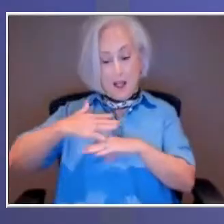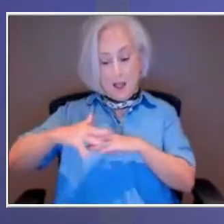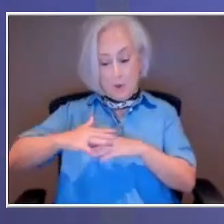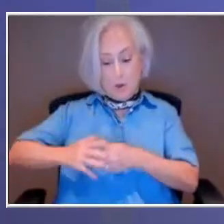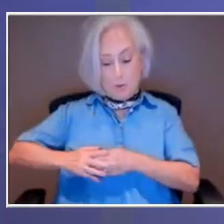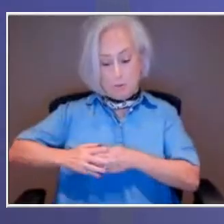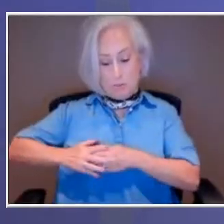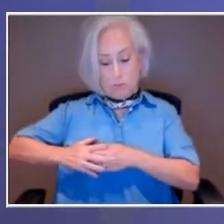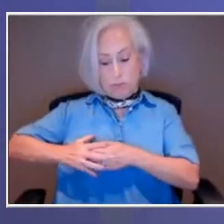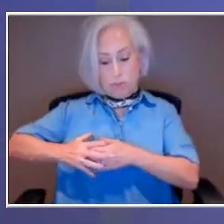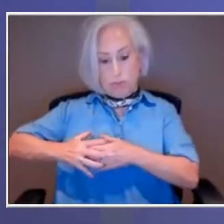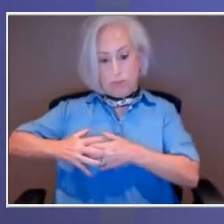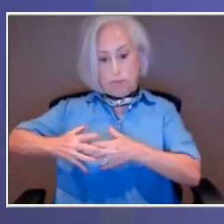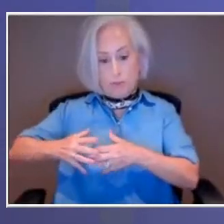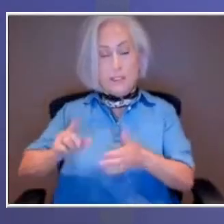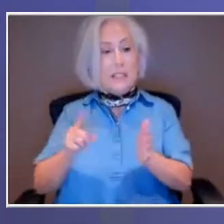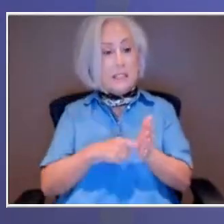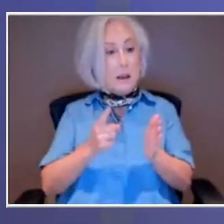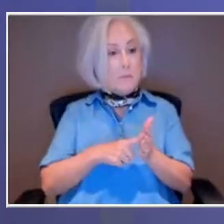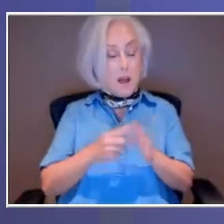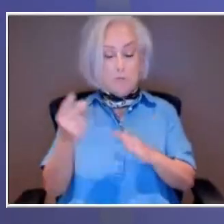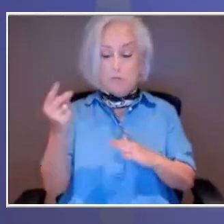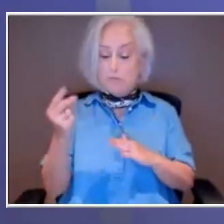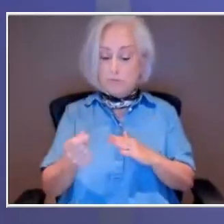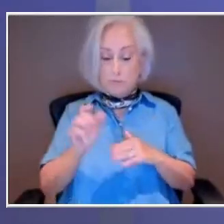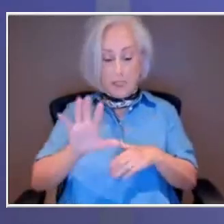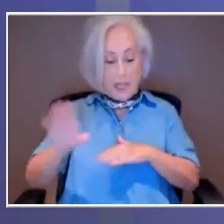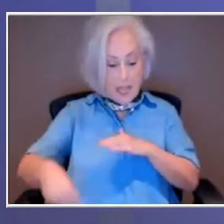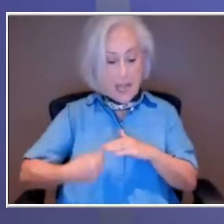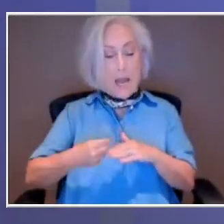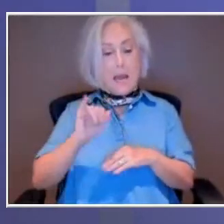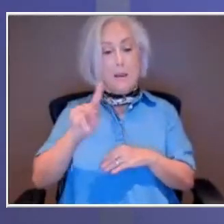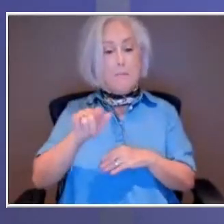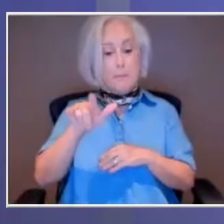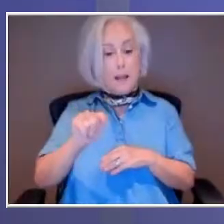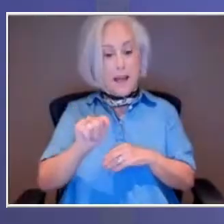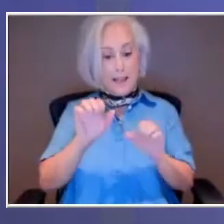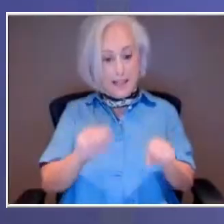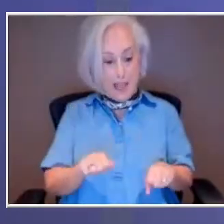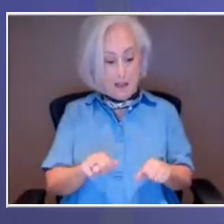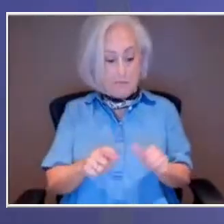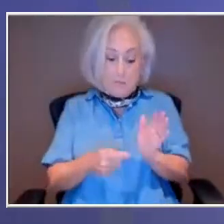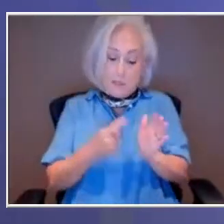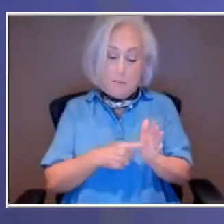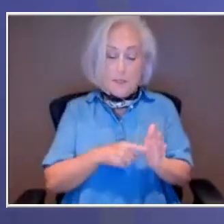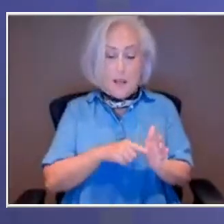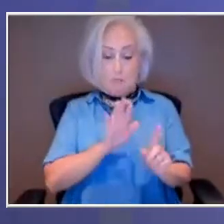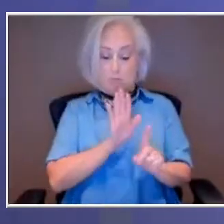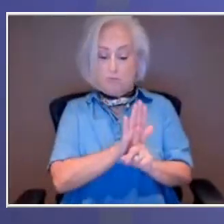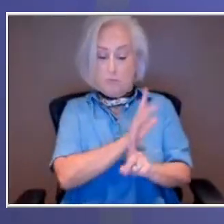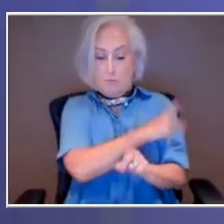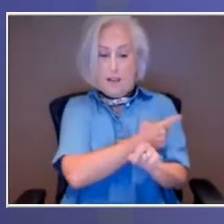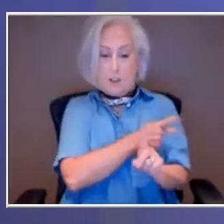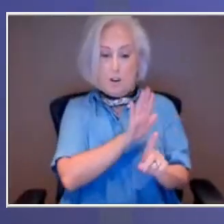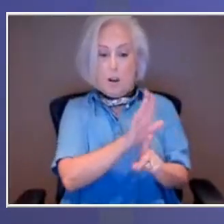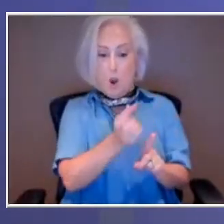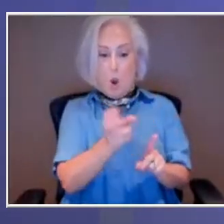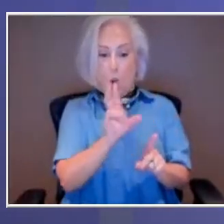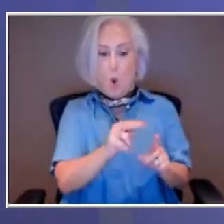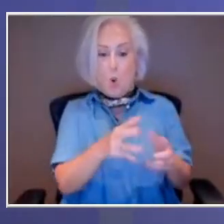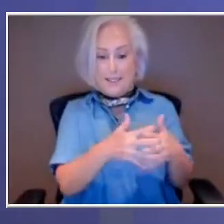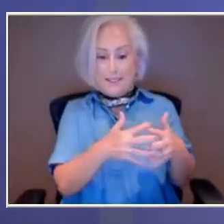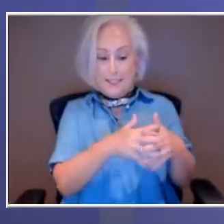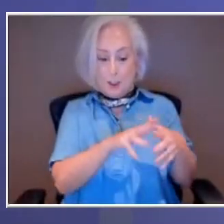in one stage, or we can even use a patient's own tissue. But even if chemotherapy or radiation is needed, it's